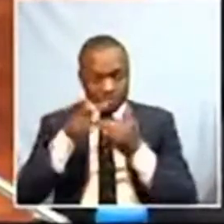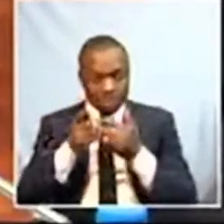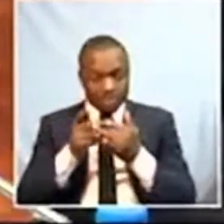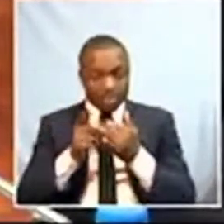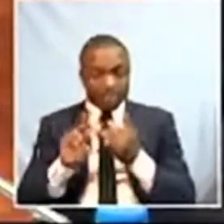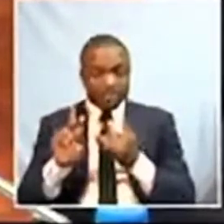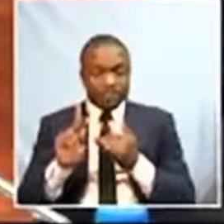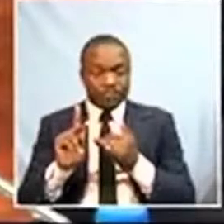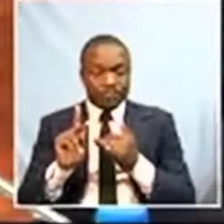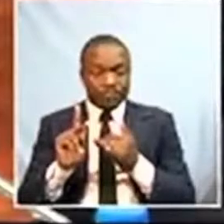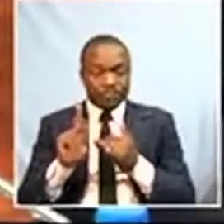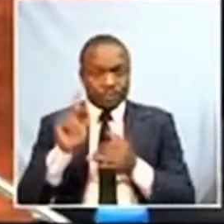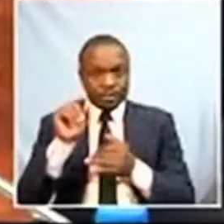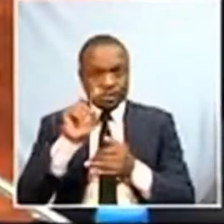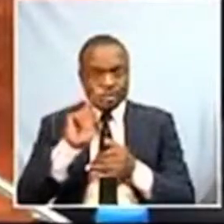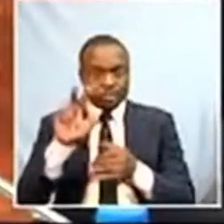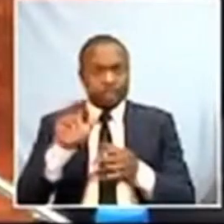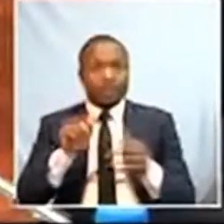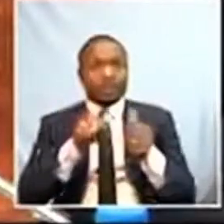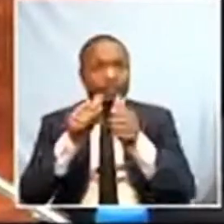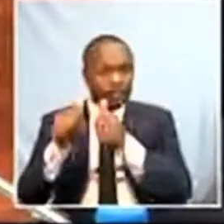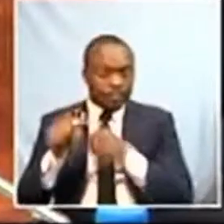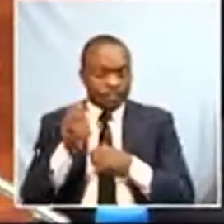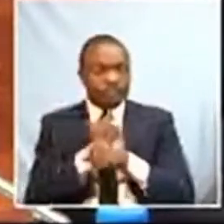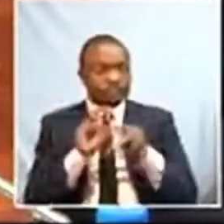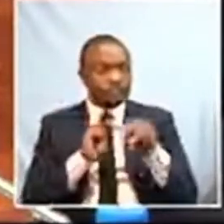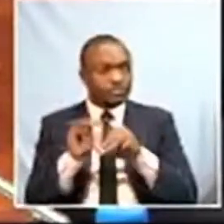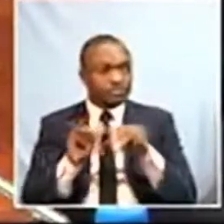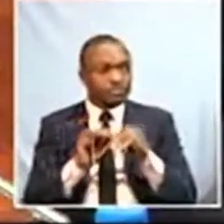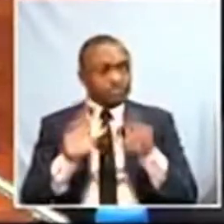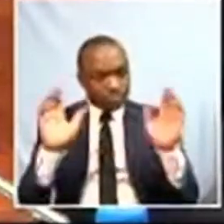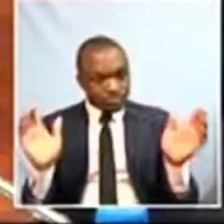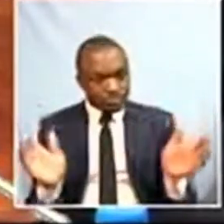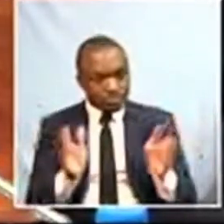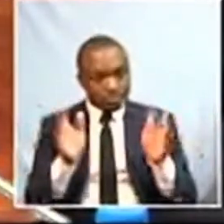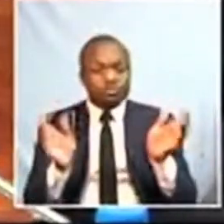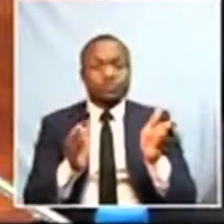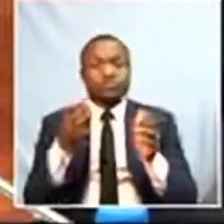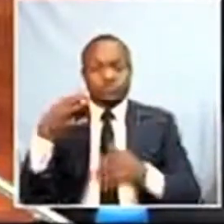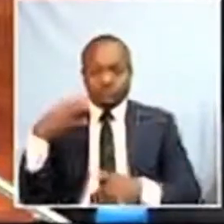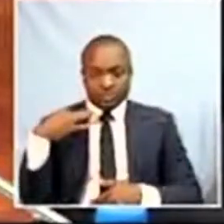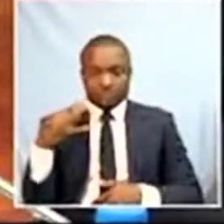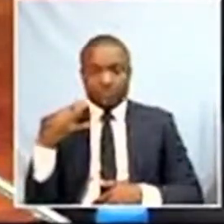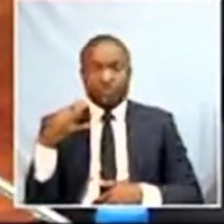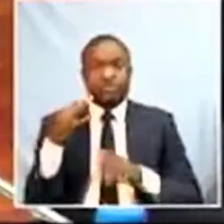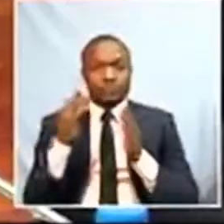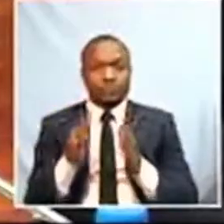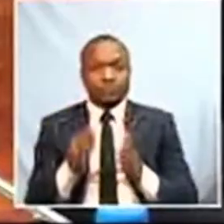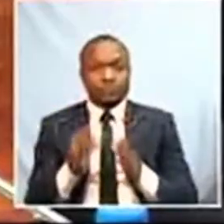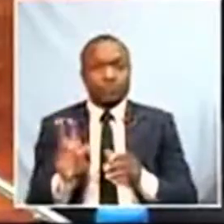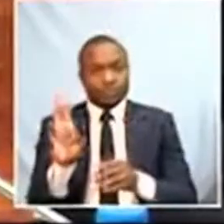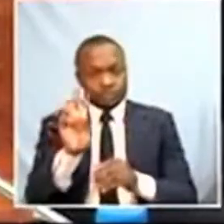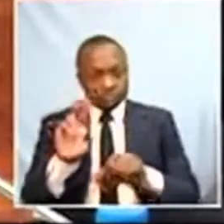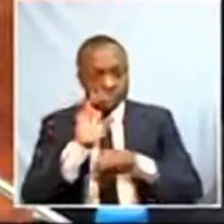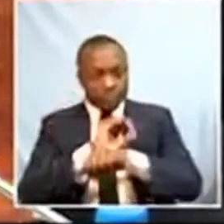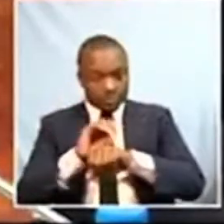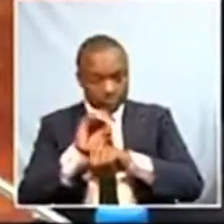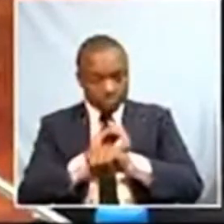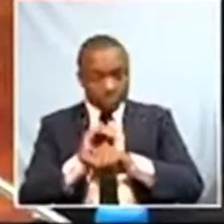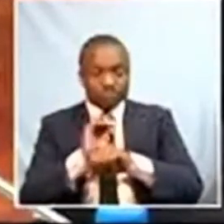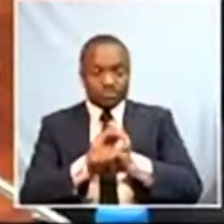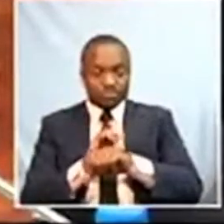2023. Action taken. Management encouraged the applicants to take advantage of the increased CDF allocation